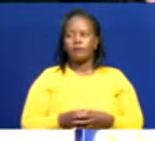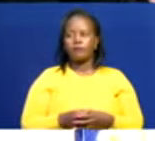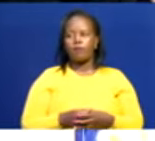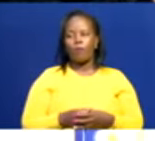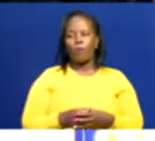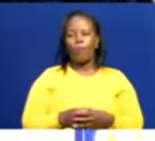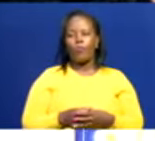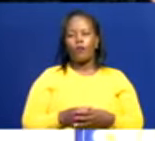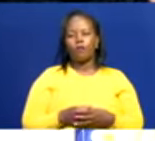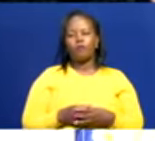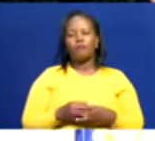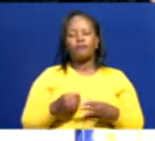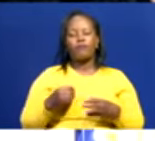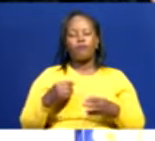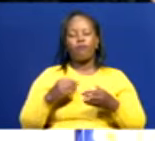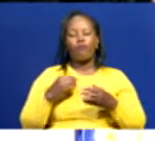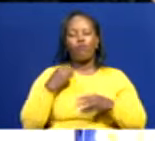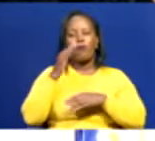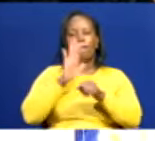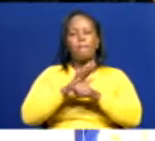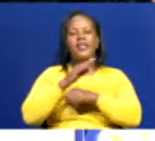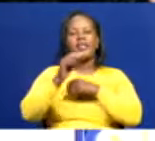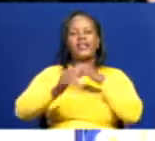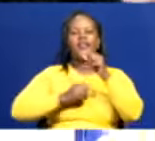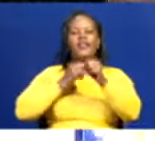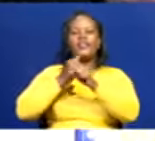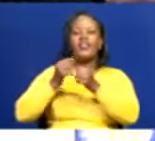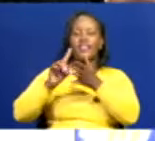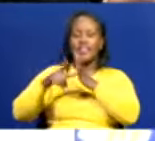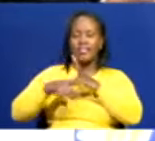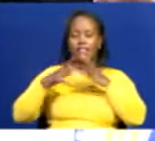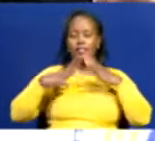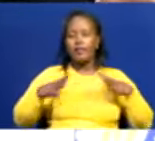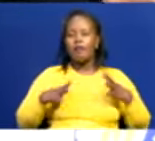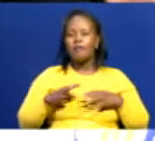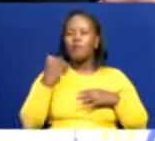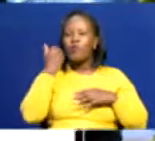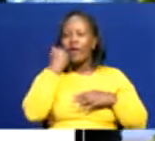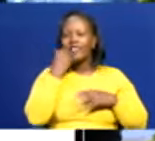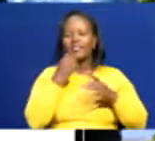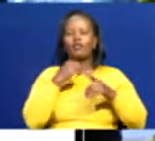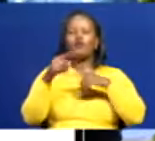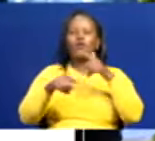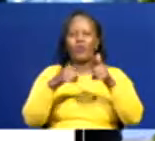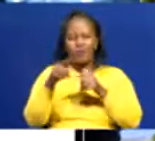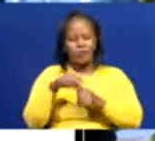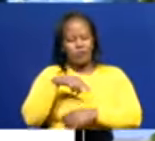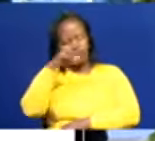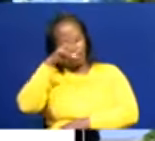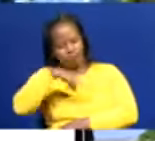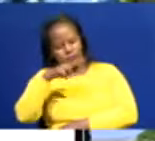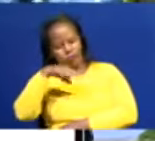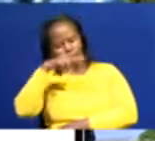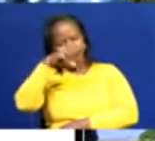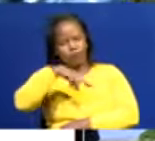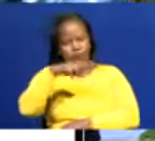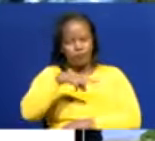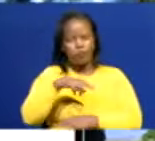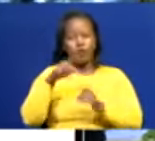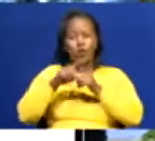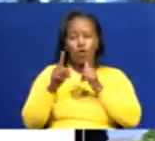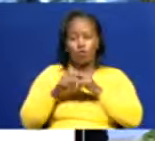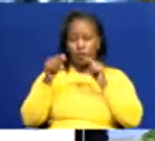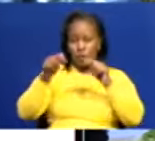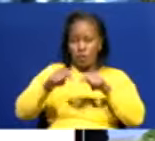Fast forward to decades later, persons living with vitiligo continue to suffer discrimination. Their plight took center